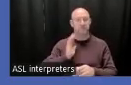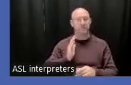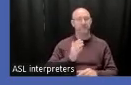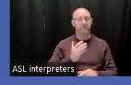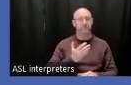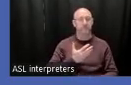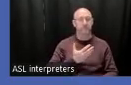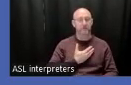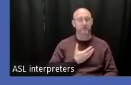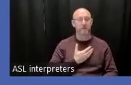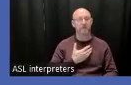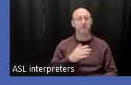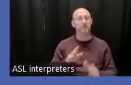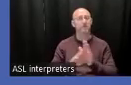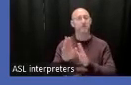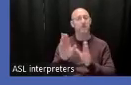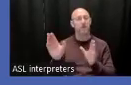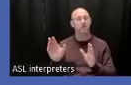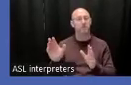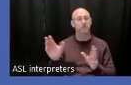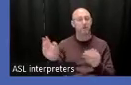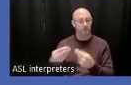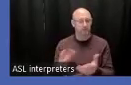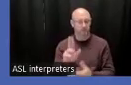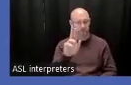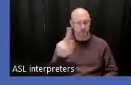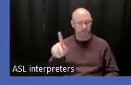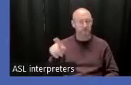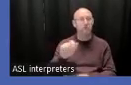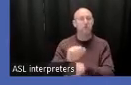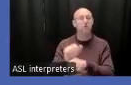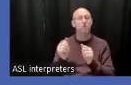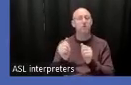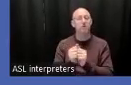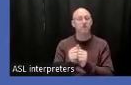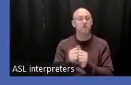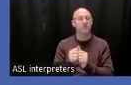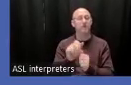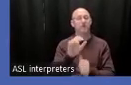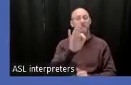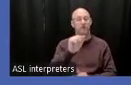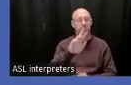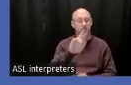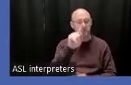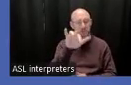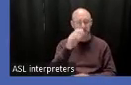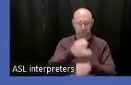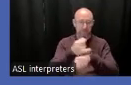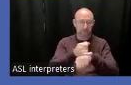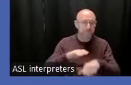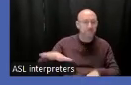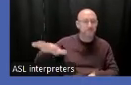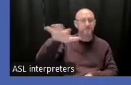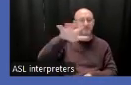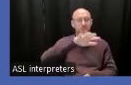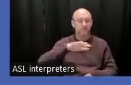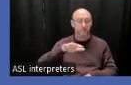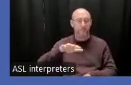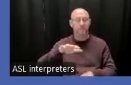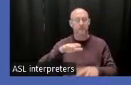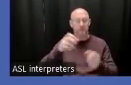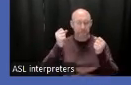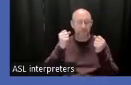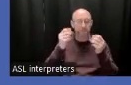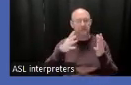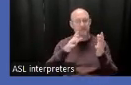Proposal Development Office here at University of Kentucky. She works with faculty across our campus in working many different